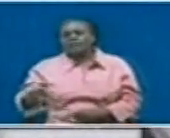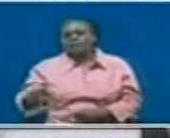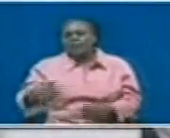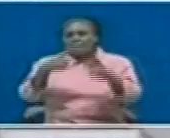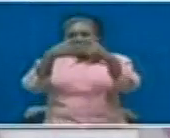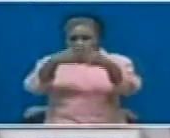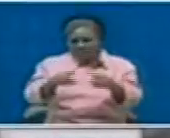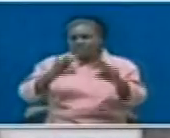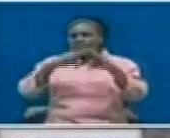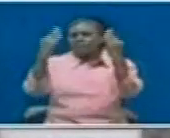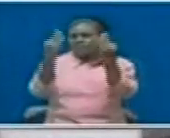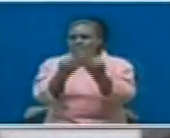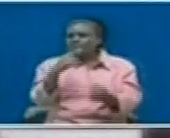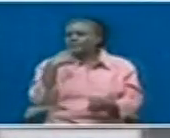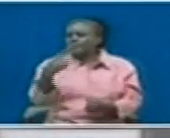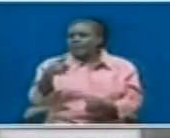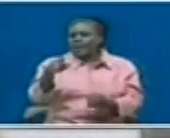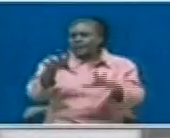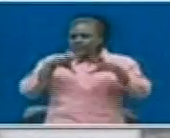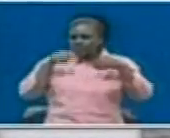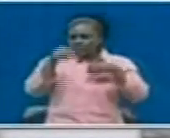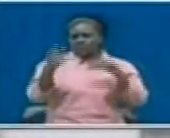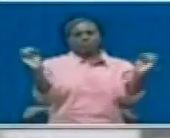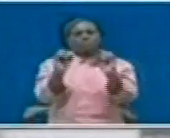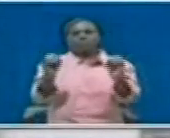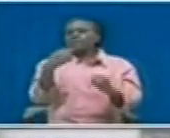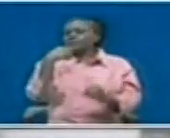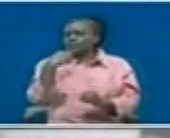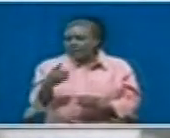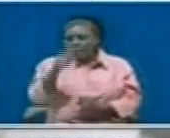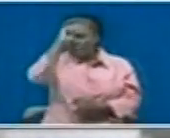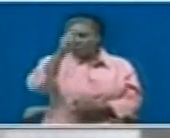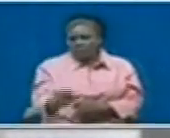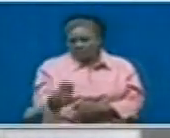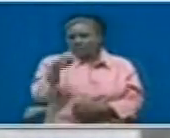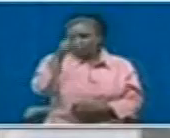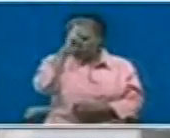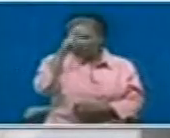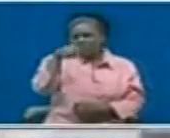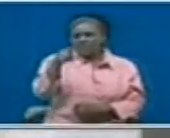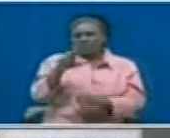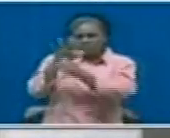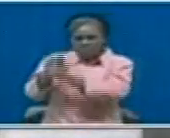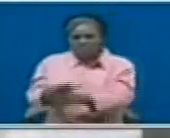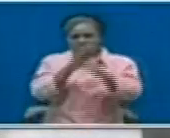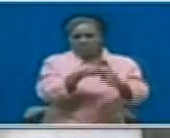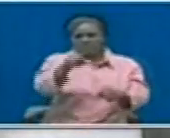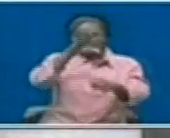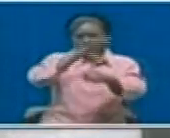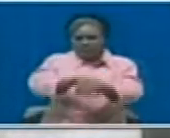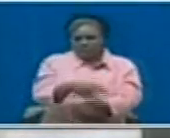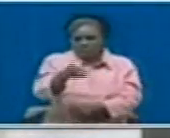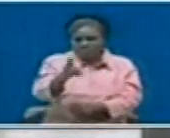But the family of the deceased strongly denies the allegations. They charged that the police in fact have harassed them, taken their